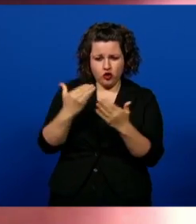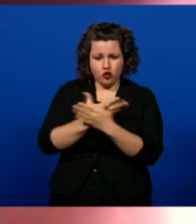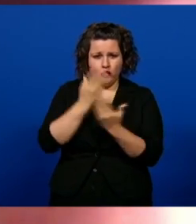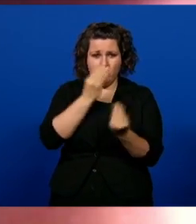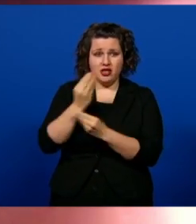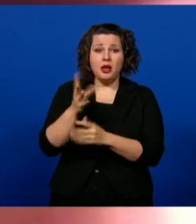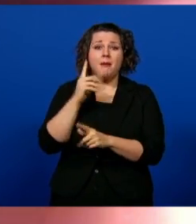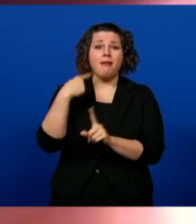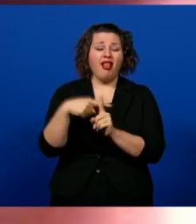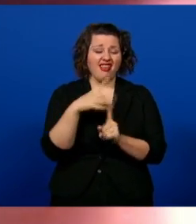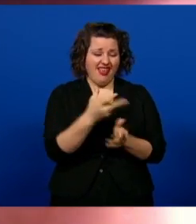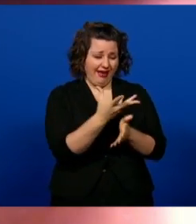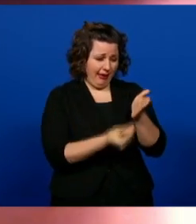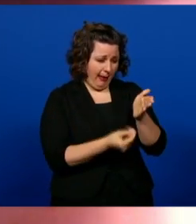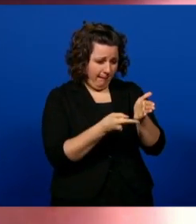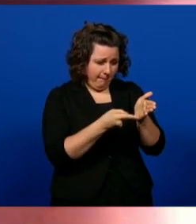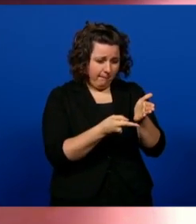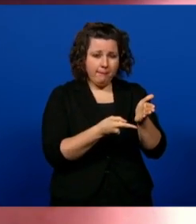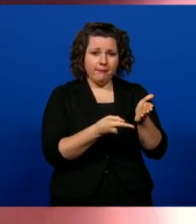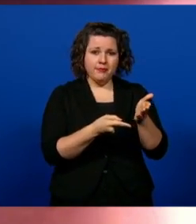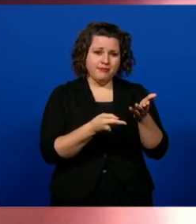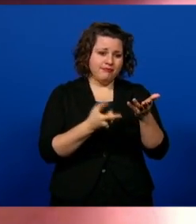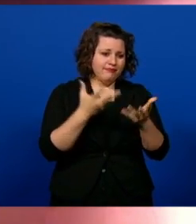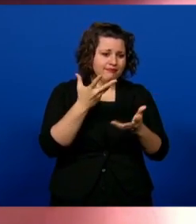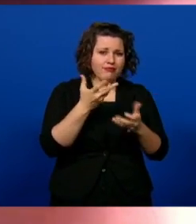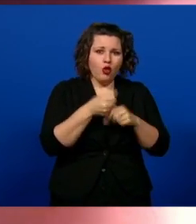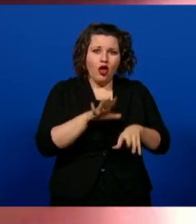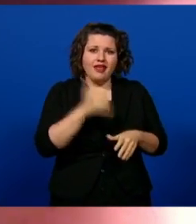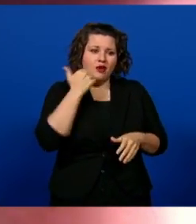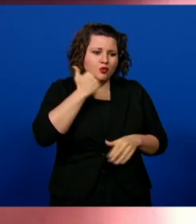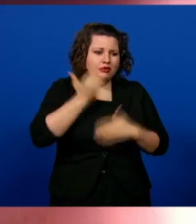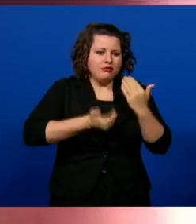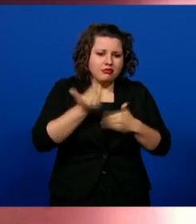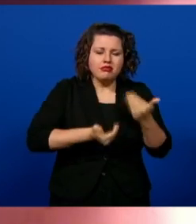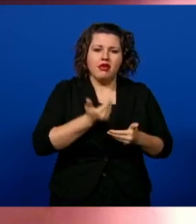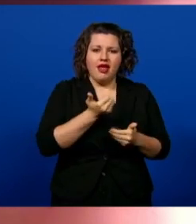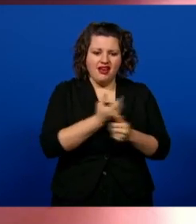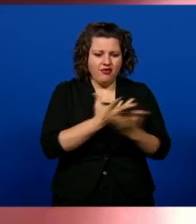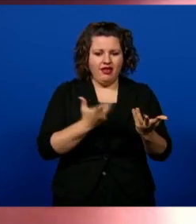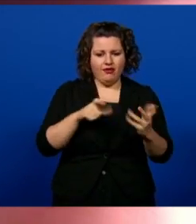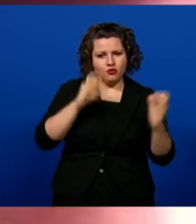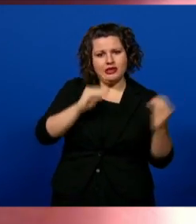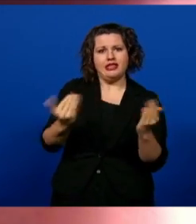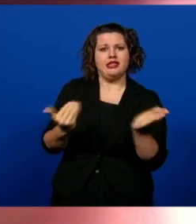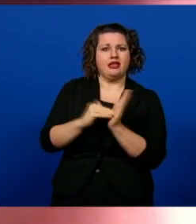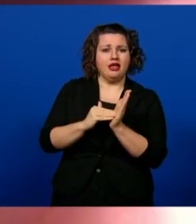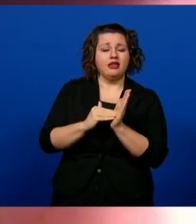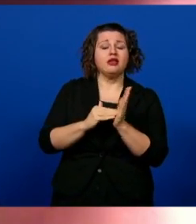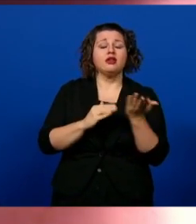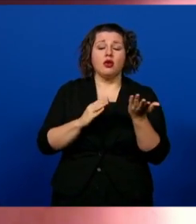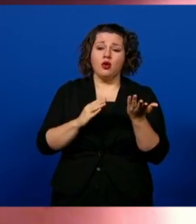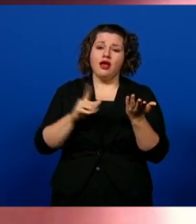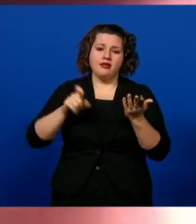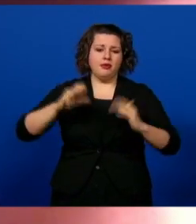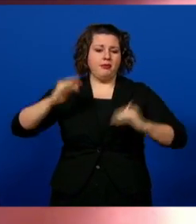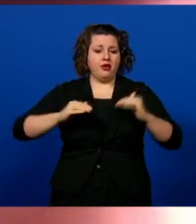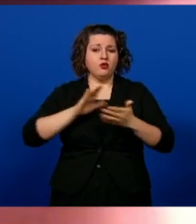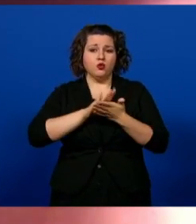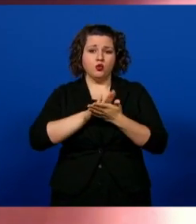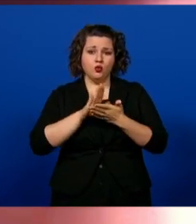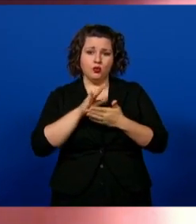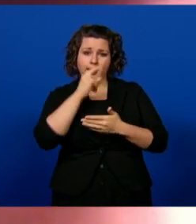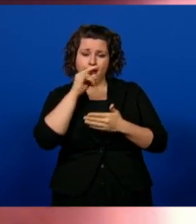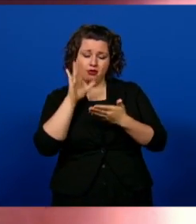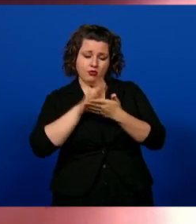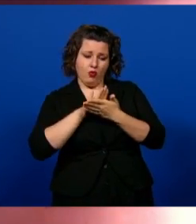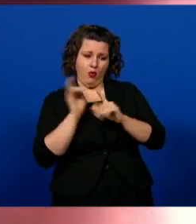was created by the shutdown doesn't widen. There has to be a balance between getting our kids back to school and protecting